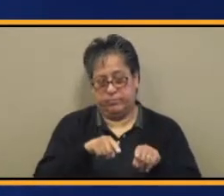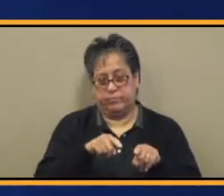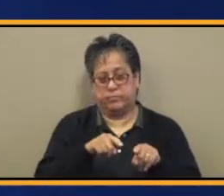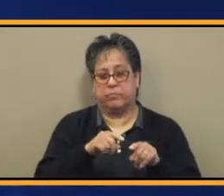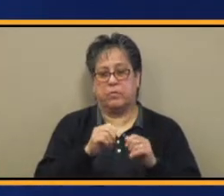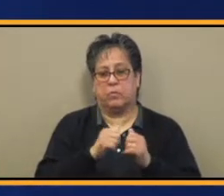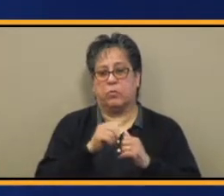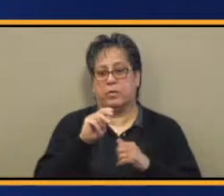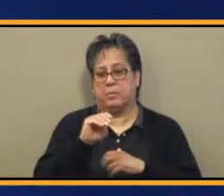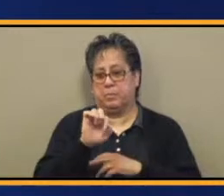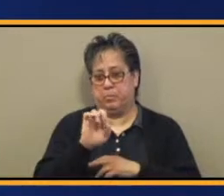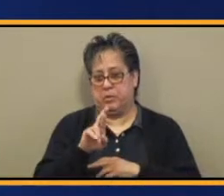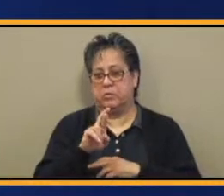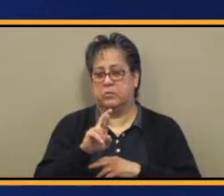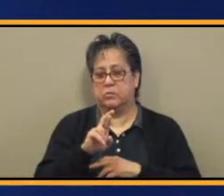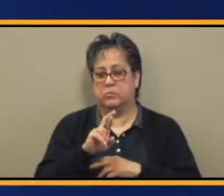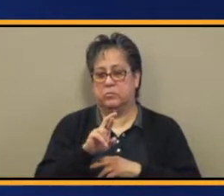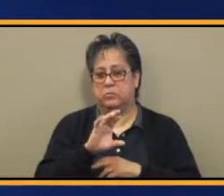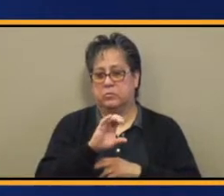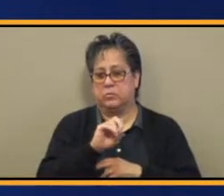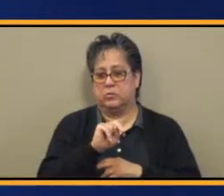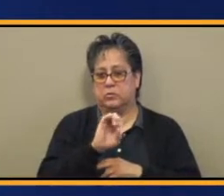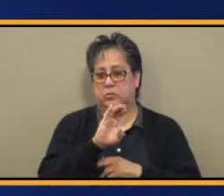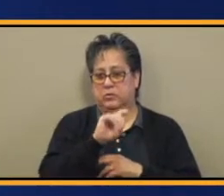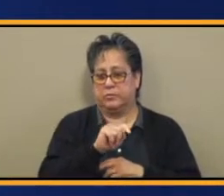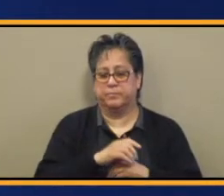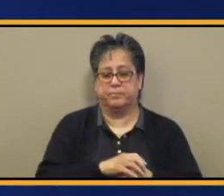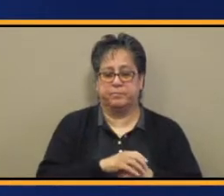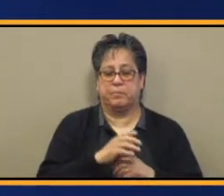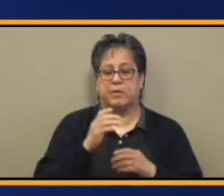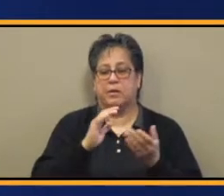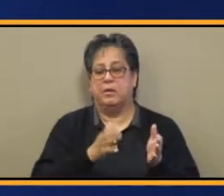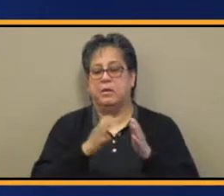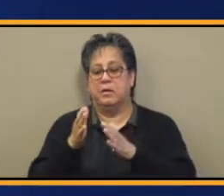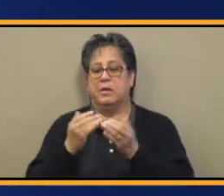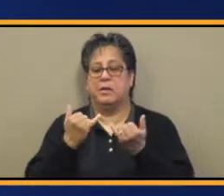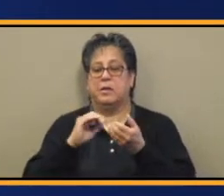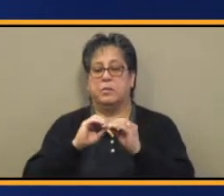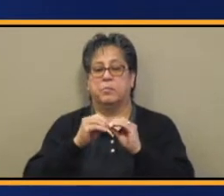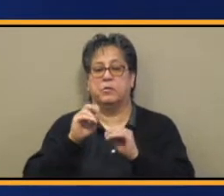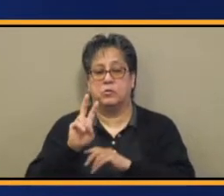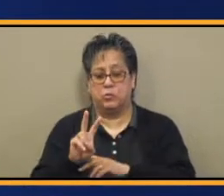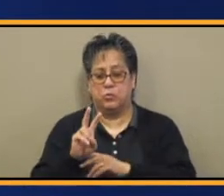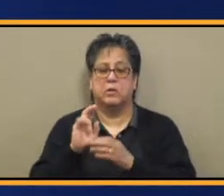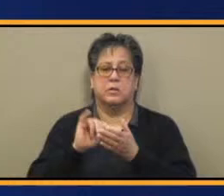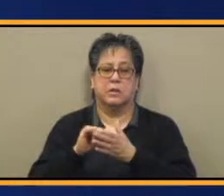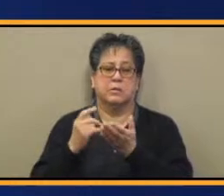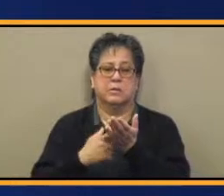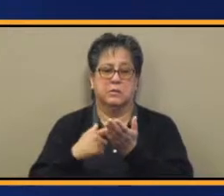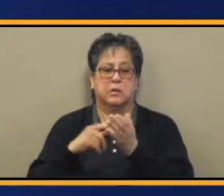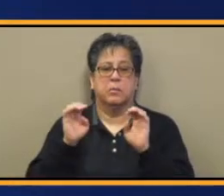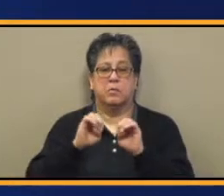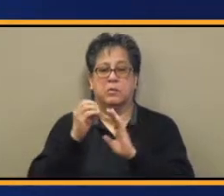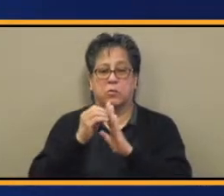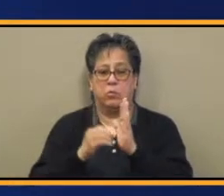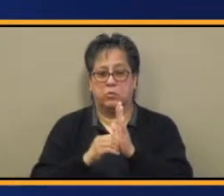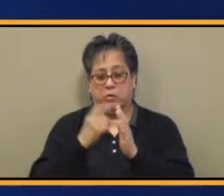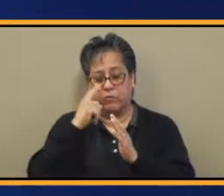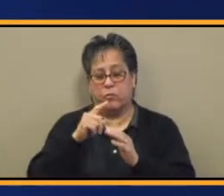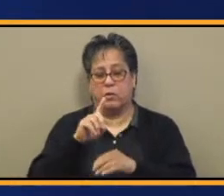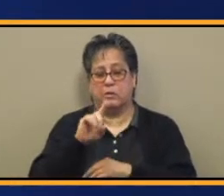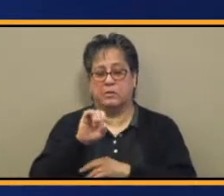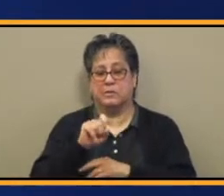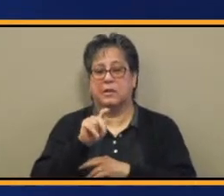mayor's consent. Exclamation point. Item number two is discussion and action on an emergency ordinance extending a